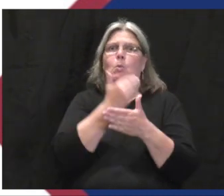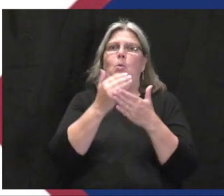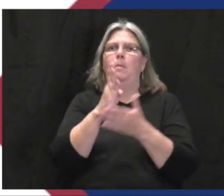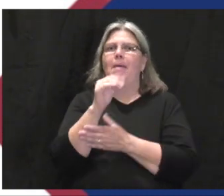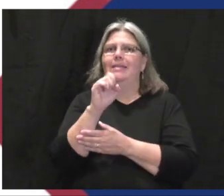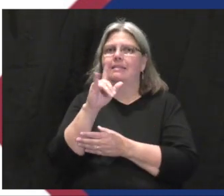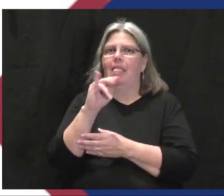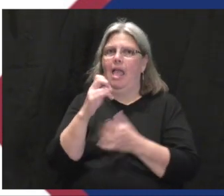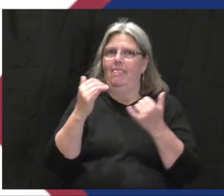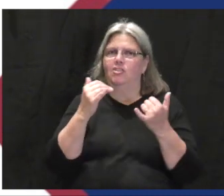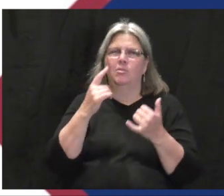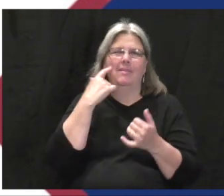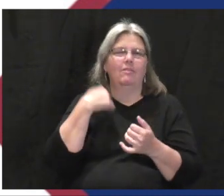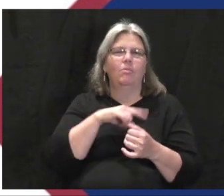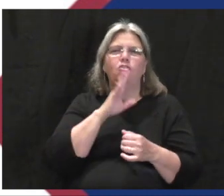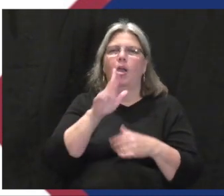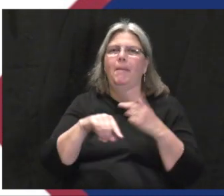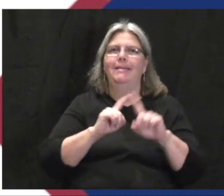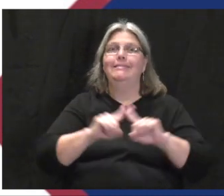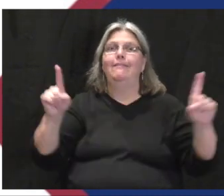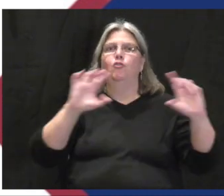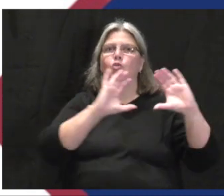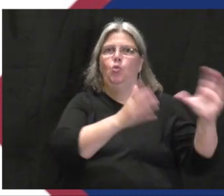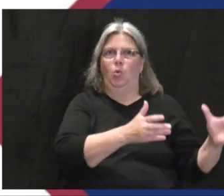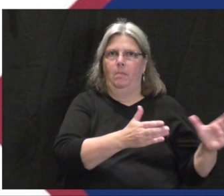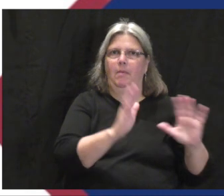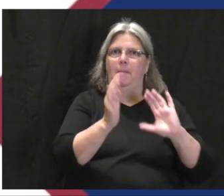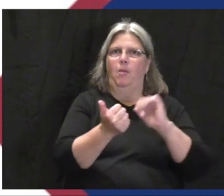really talking about a different group of students than we were last year.